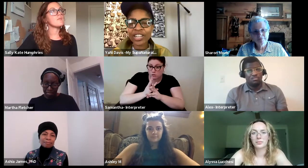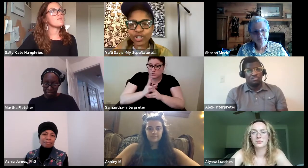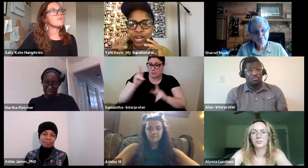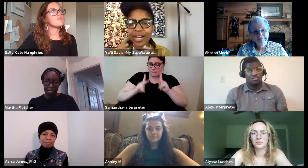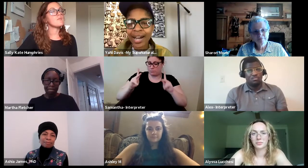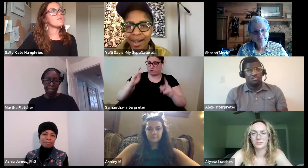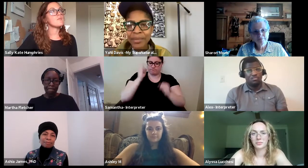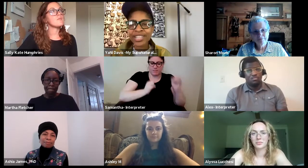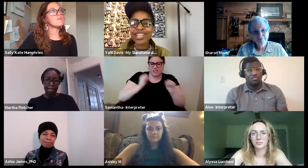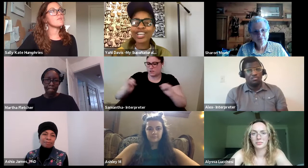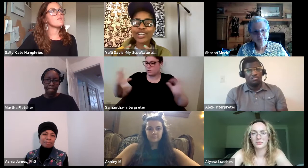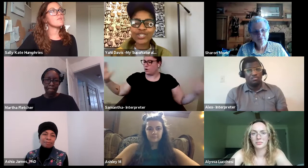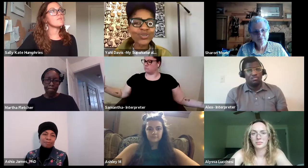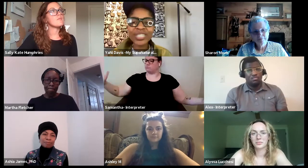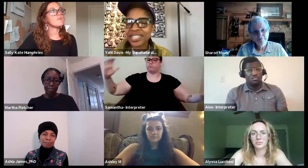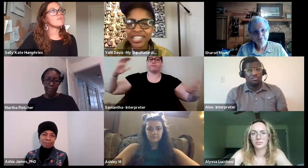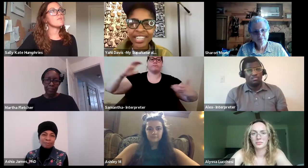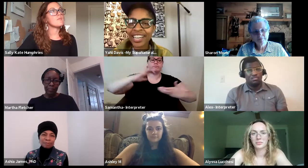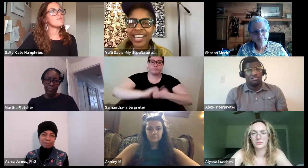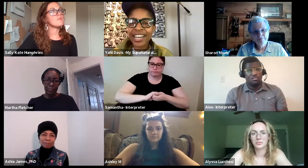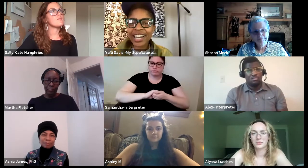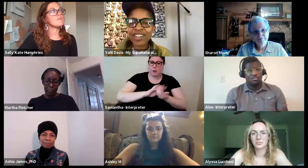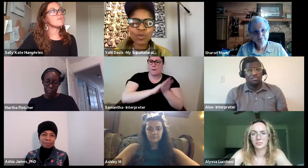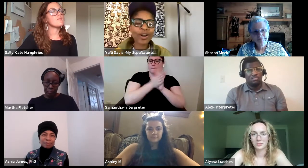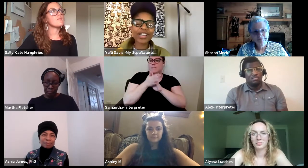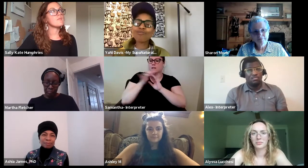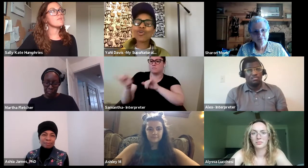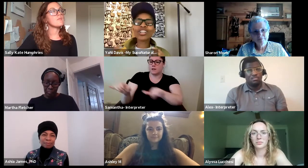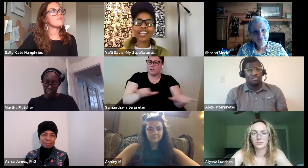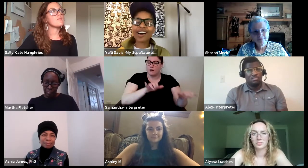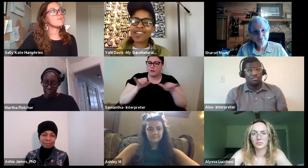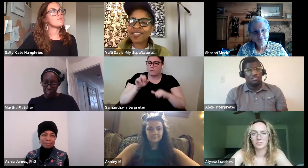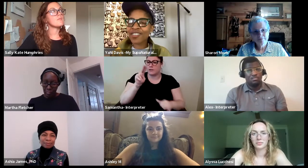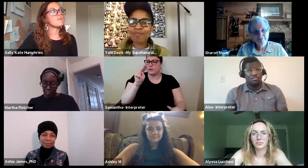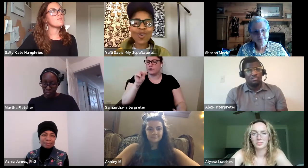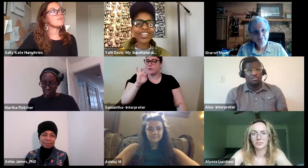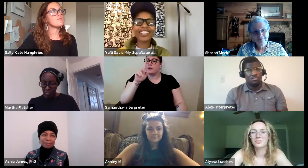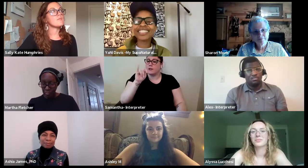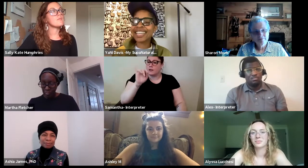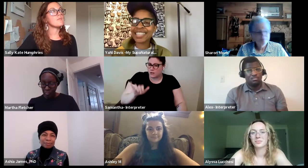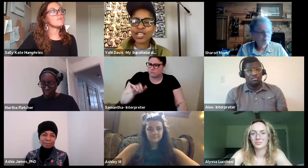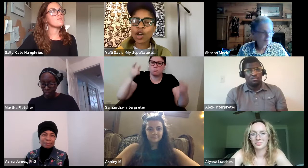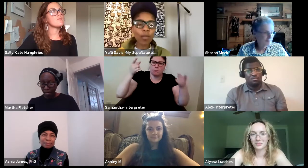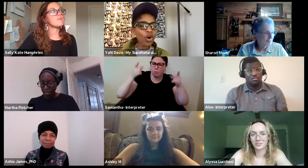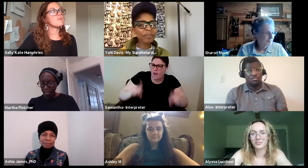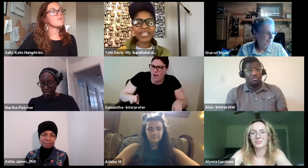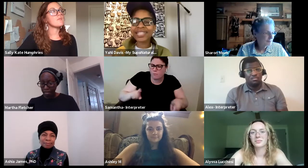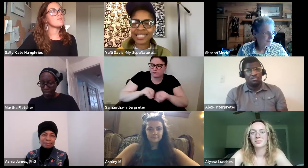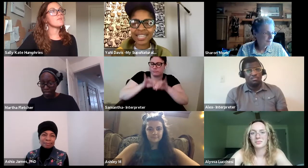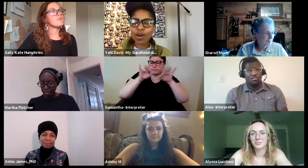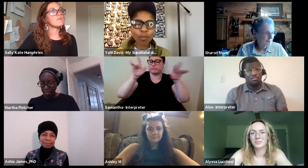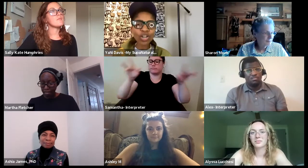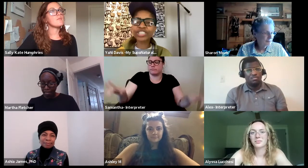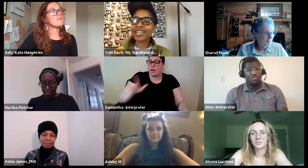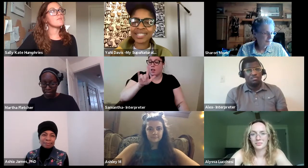together under a common unity of spreading more love, more goodness, more